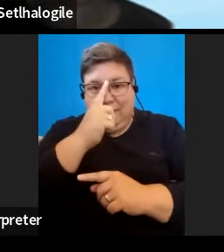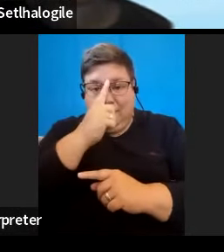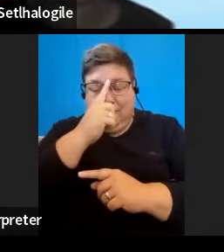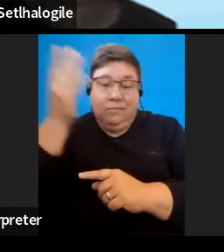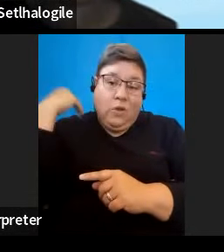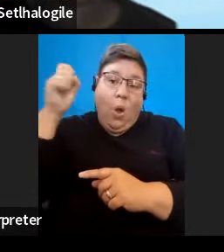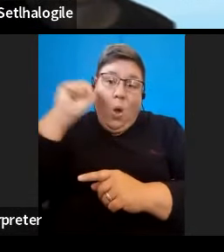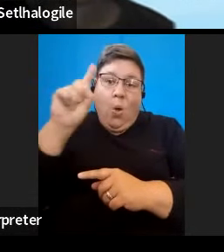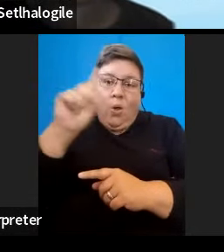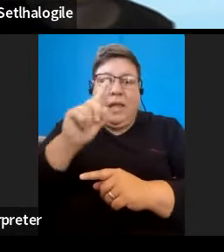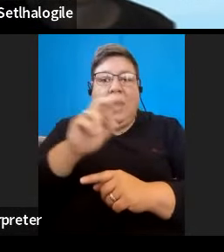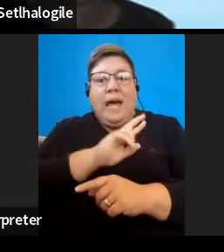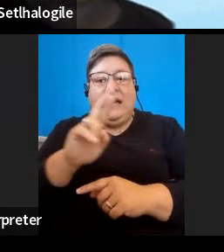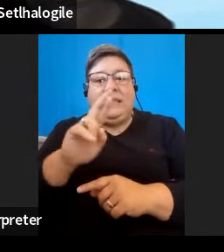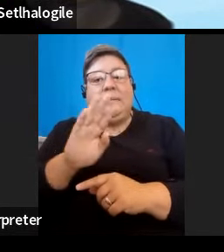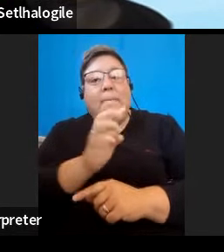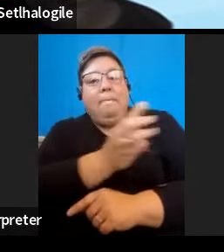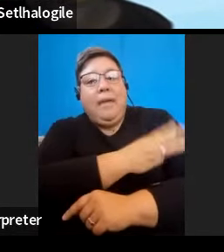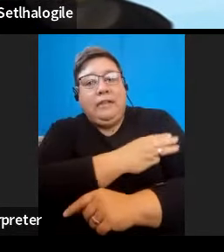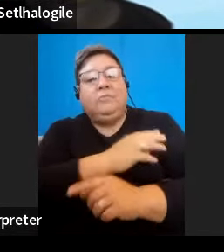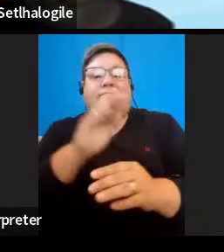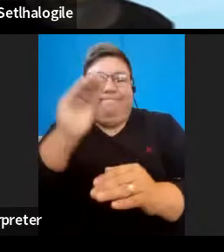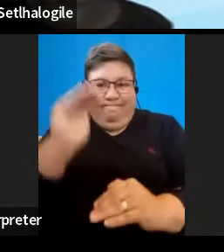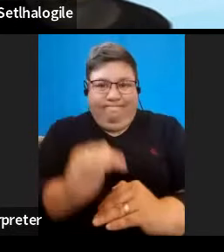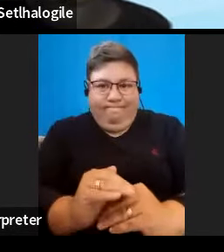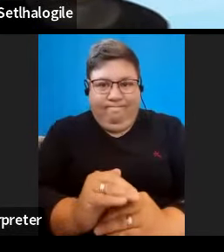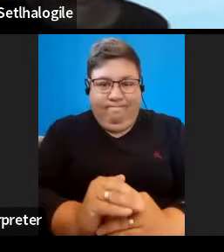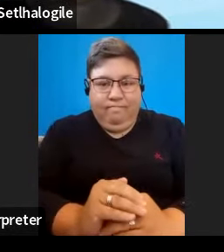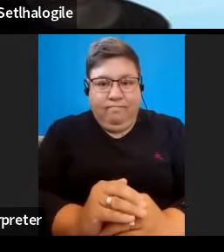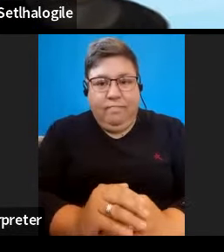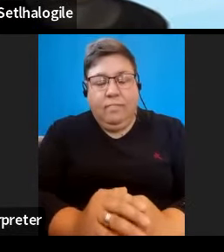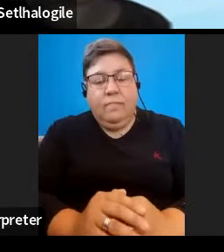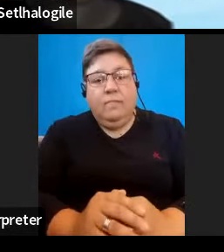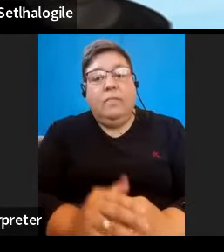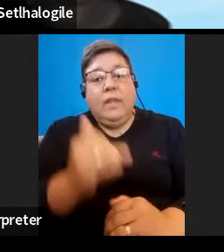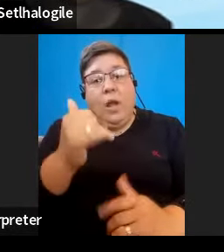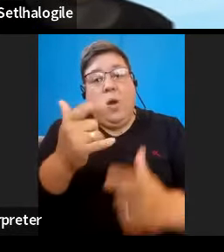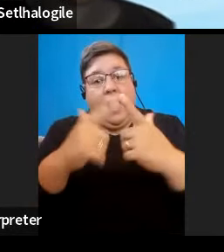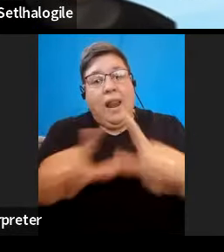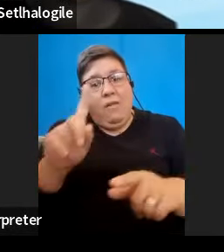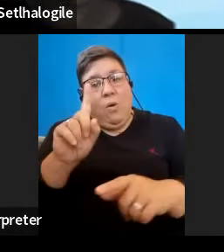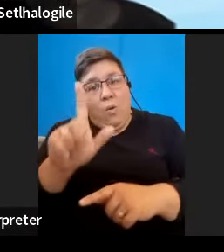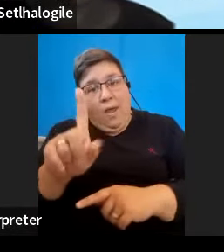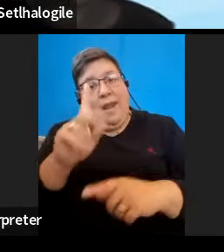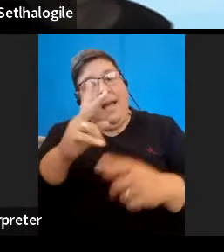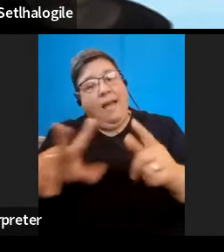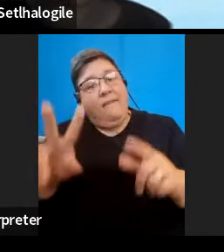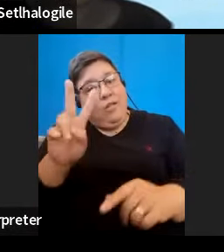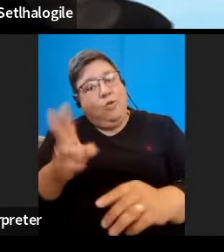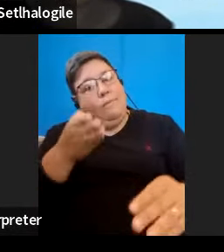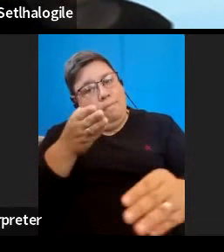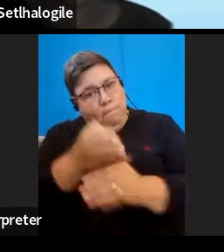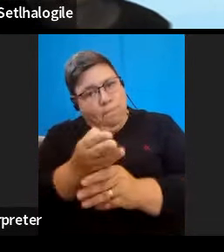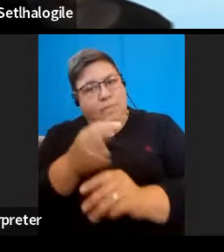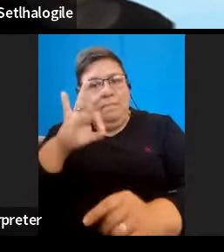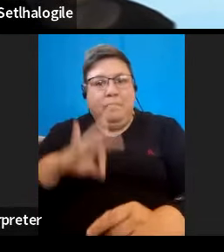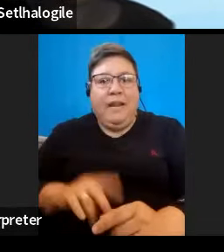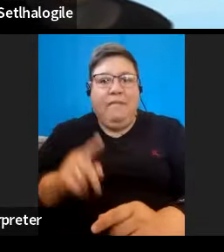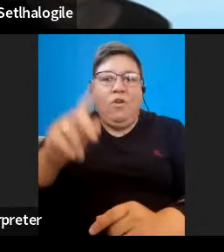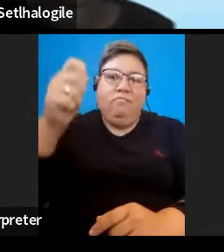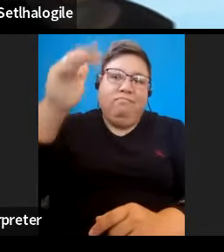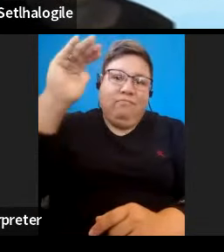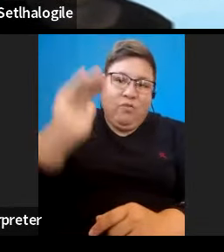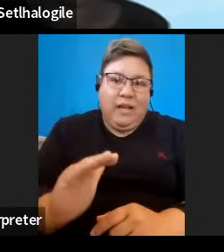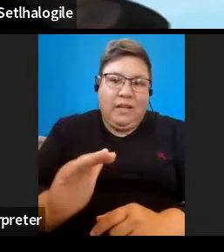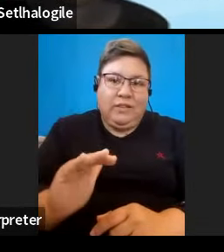process. However, now through level 1 and level 2, they can get that reduction as a benefit, reduction in terms of